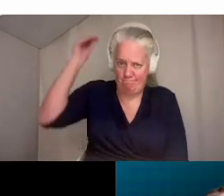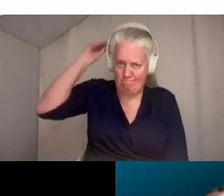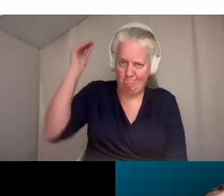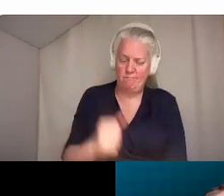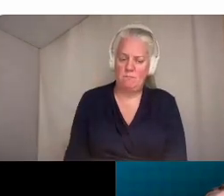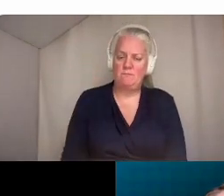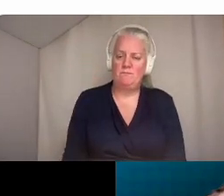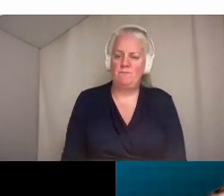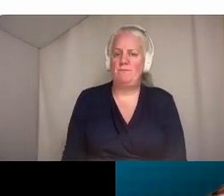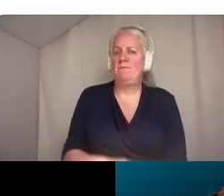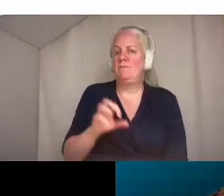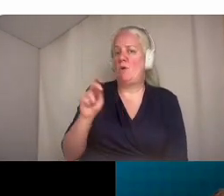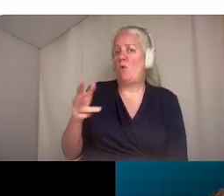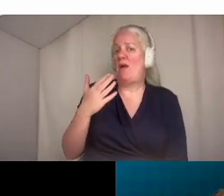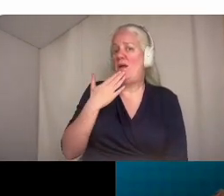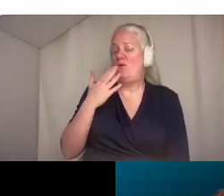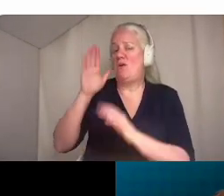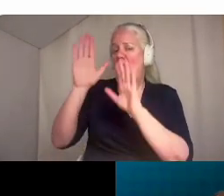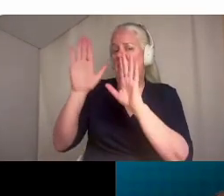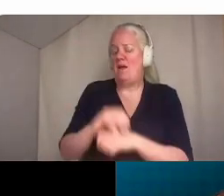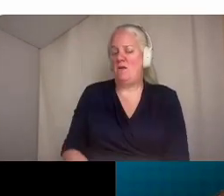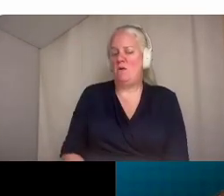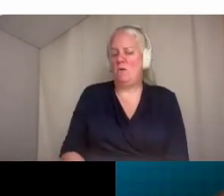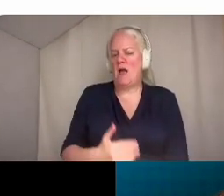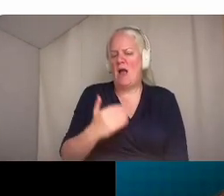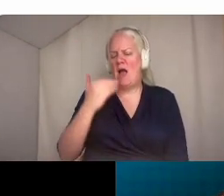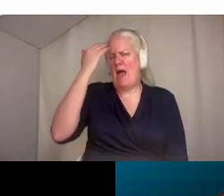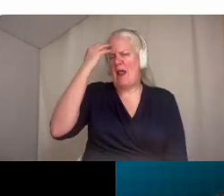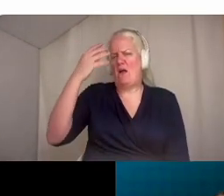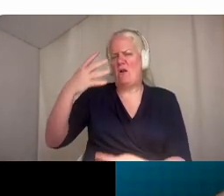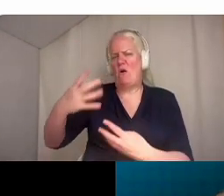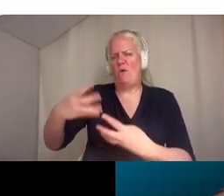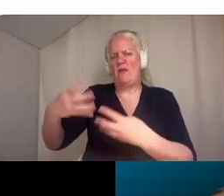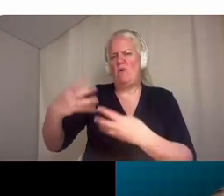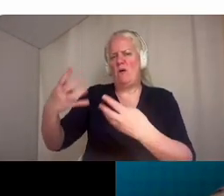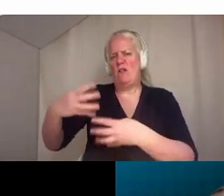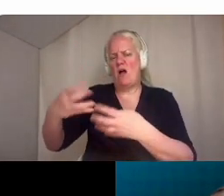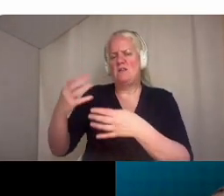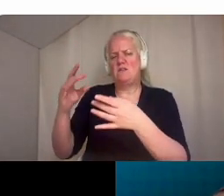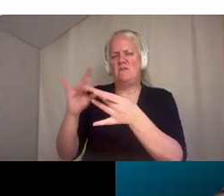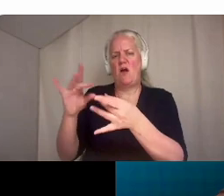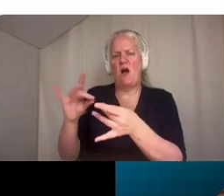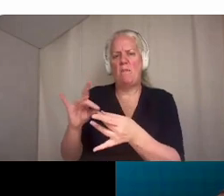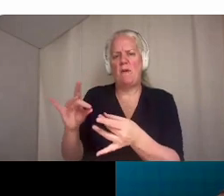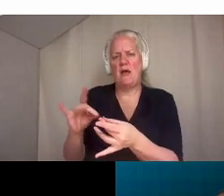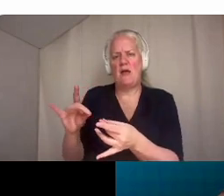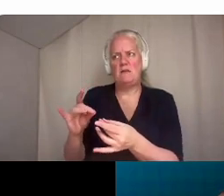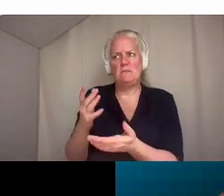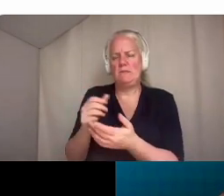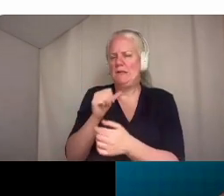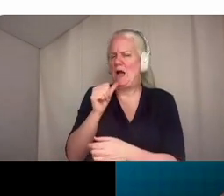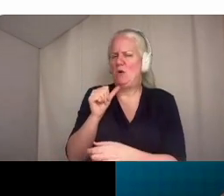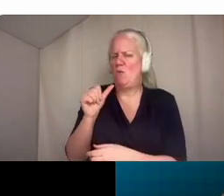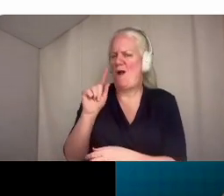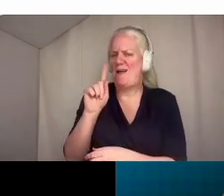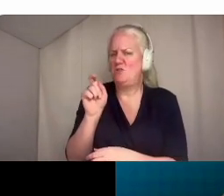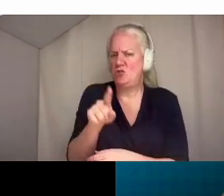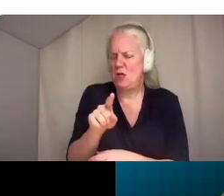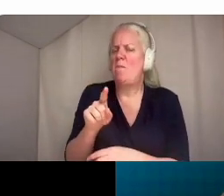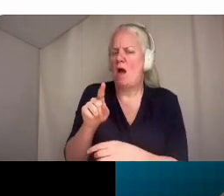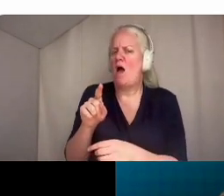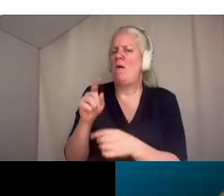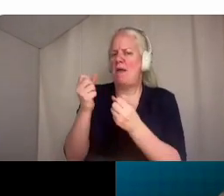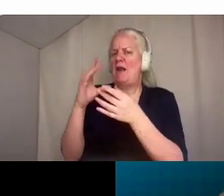Great. Thank you. And I do know that there were lots of comments, maybe not questions, but